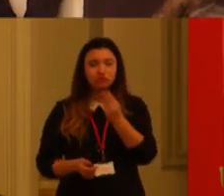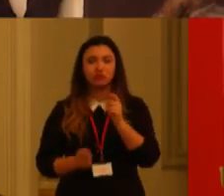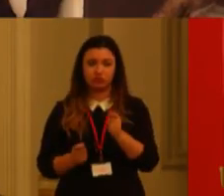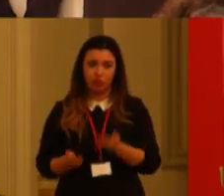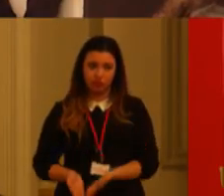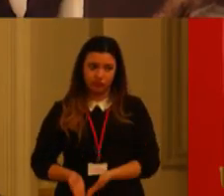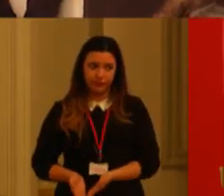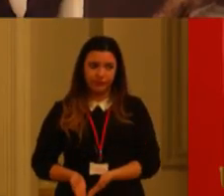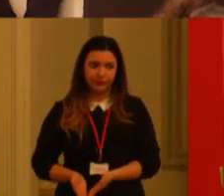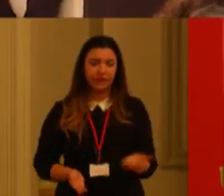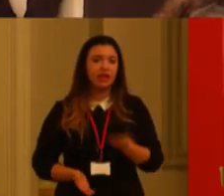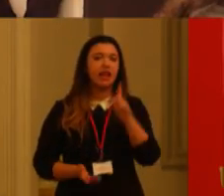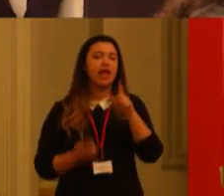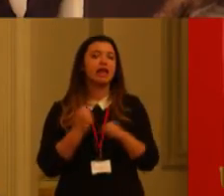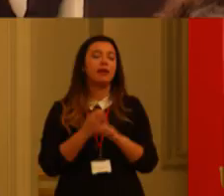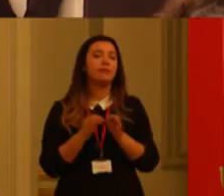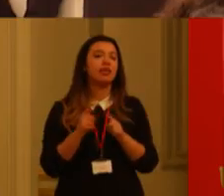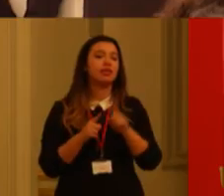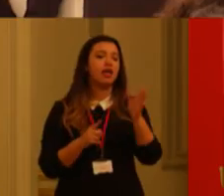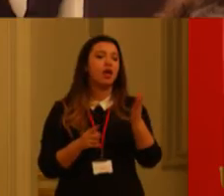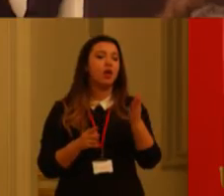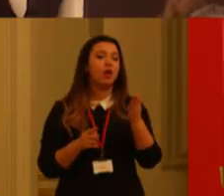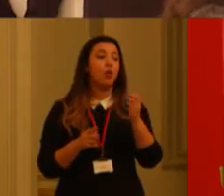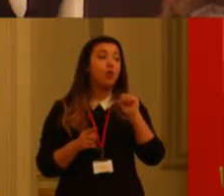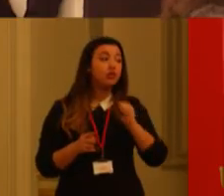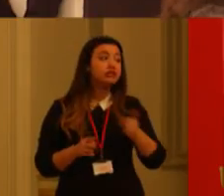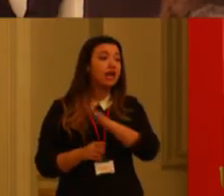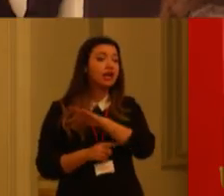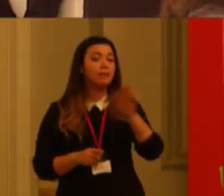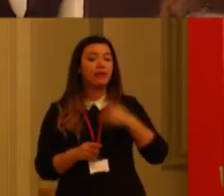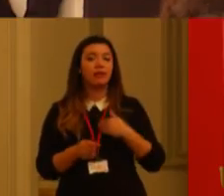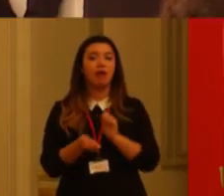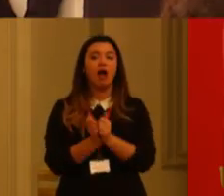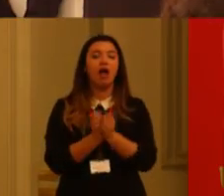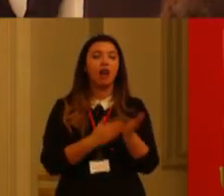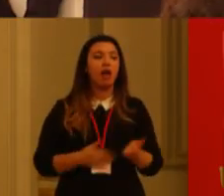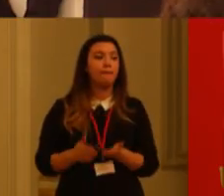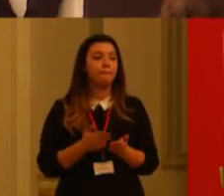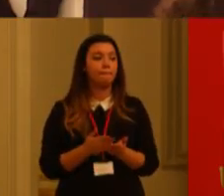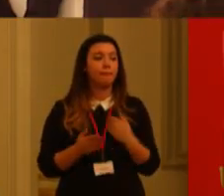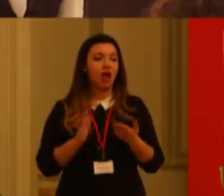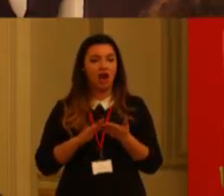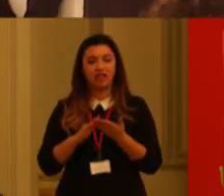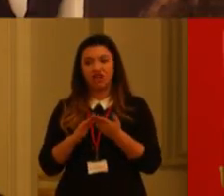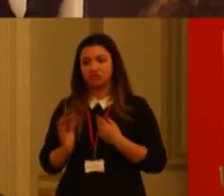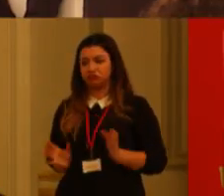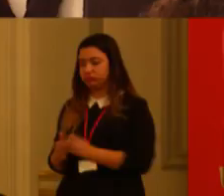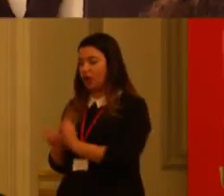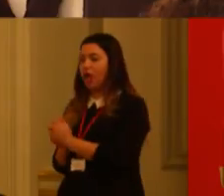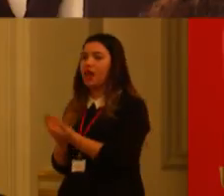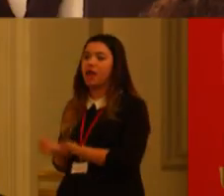but that's very difficult in Turkey by now. Many LGBT activists say that my family is